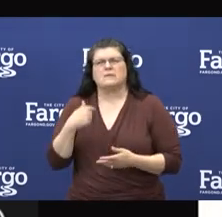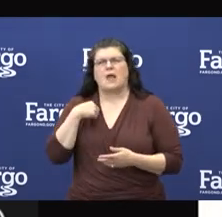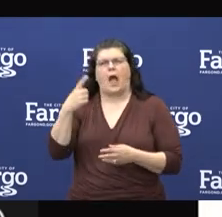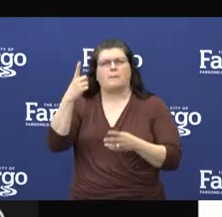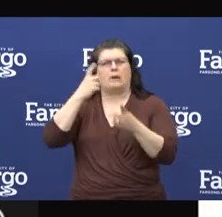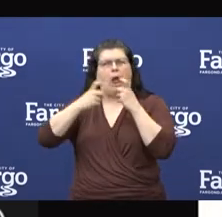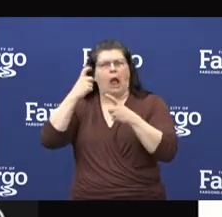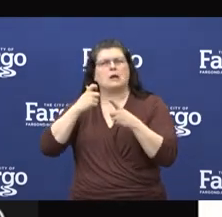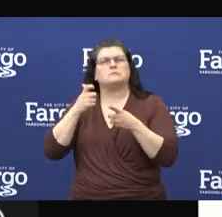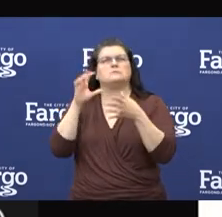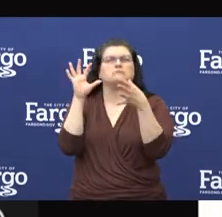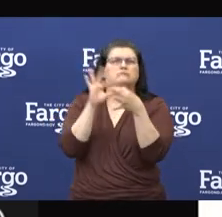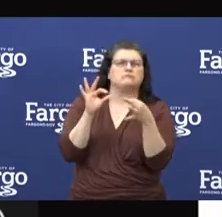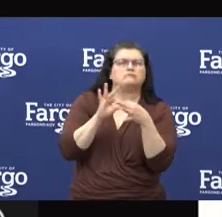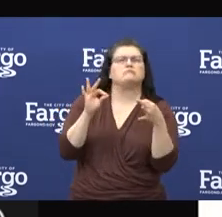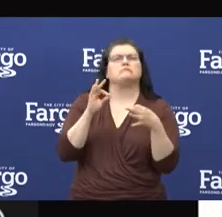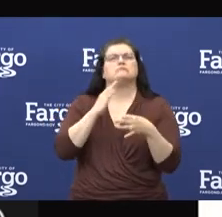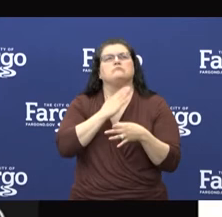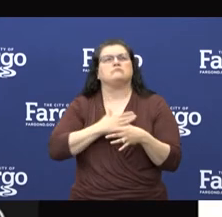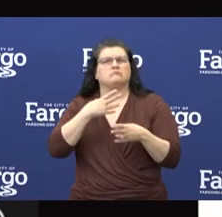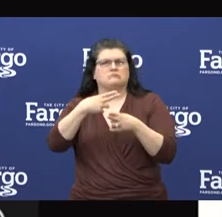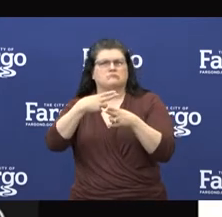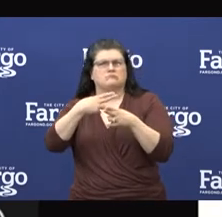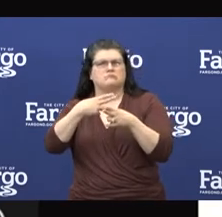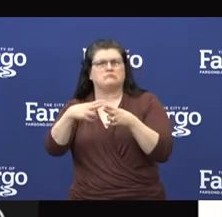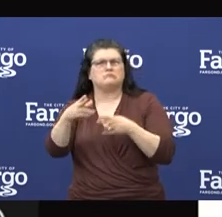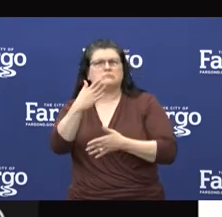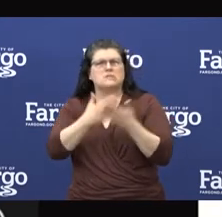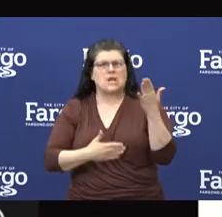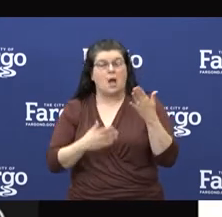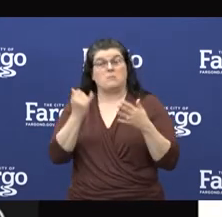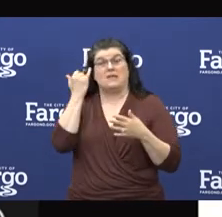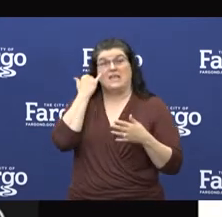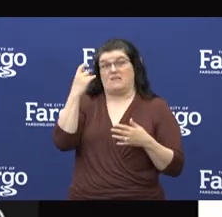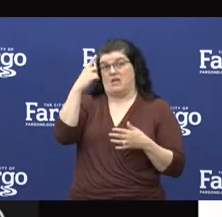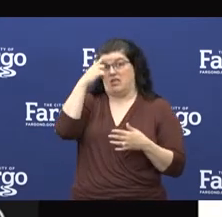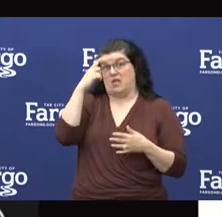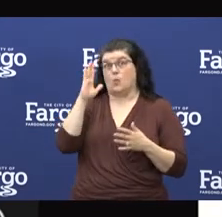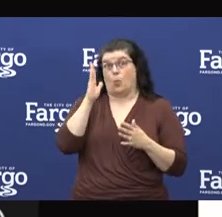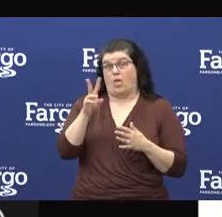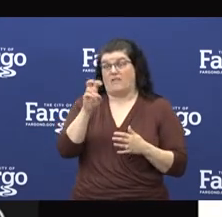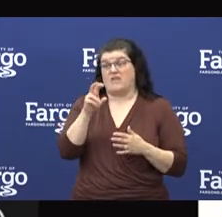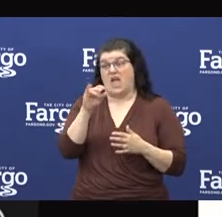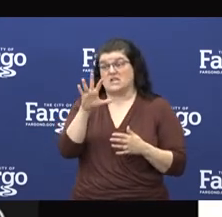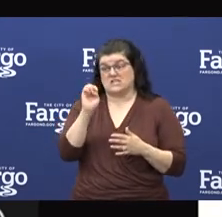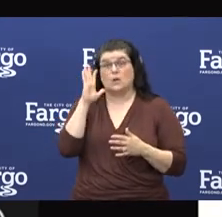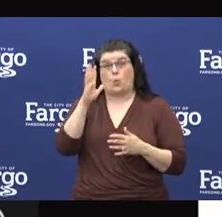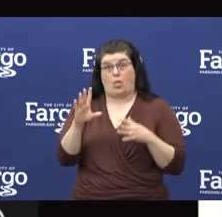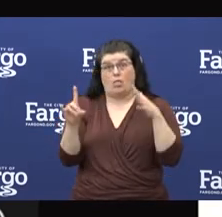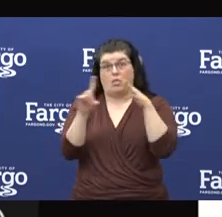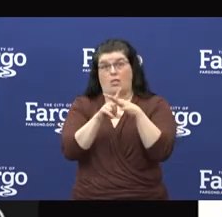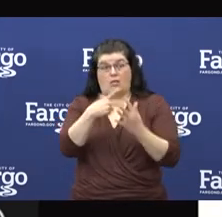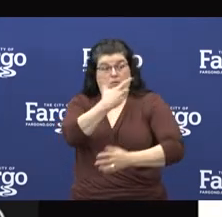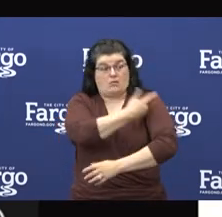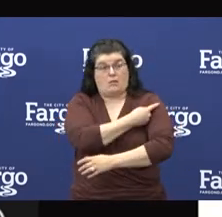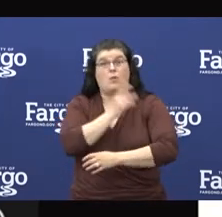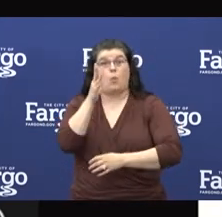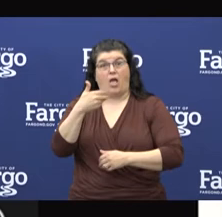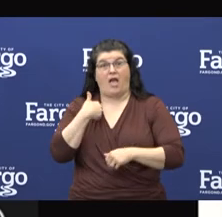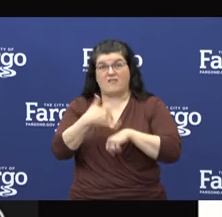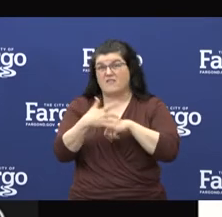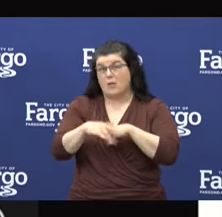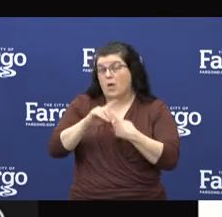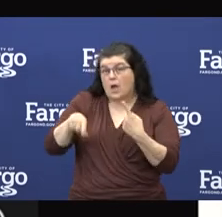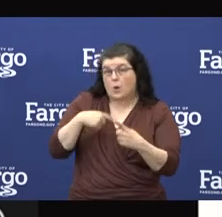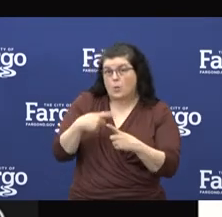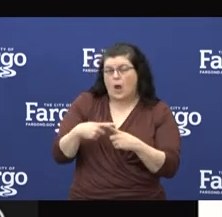kind of comment a little bit about whether or not we think a vaccine will be available, and if so, by when. The one thing that we have identified